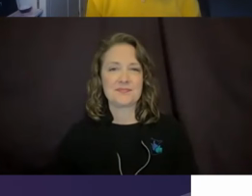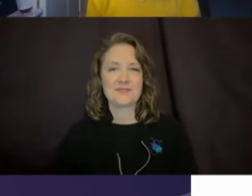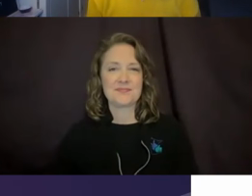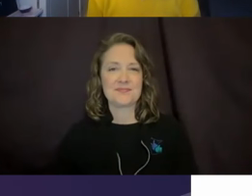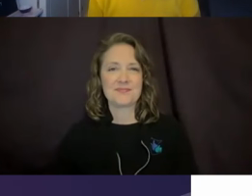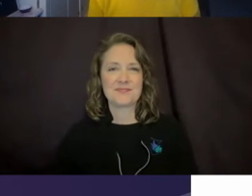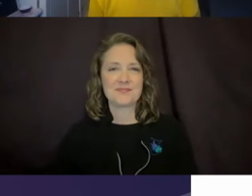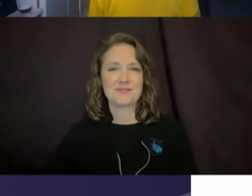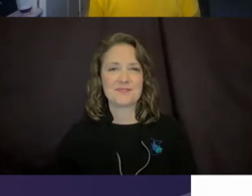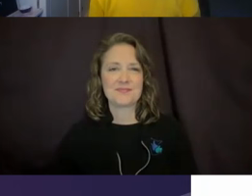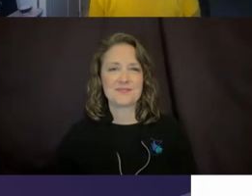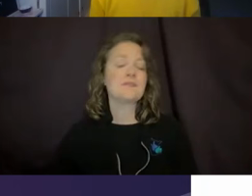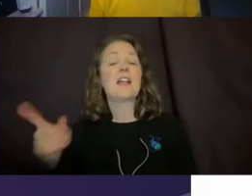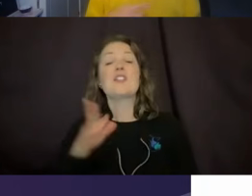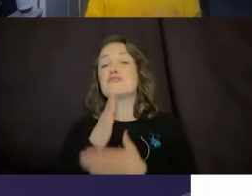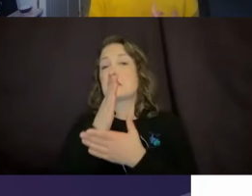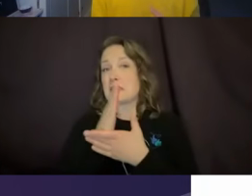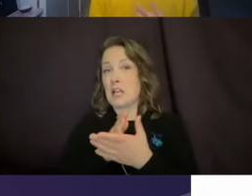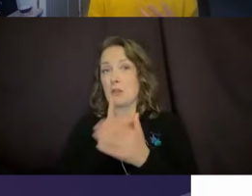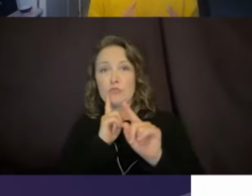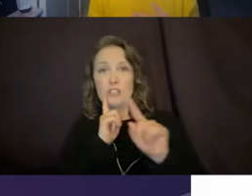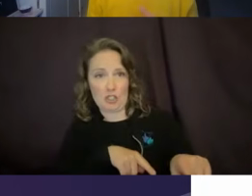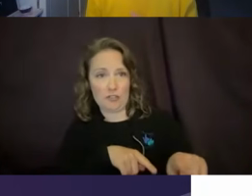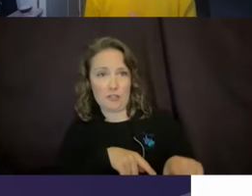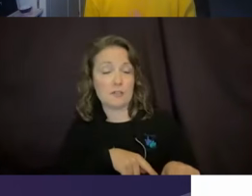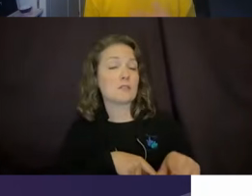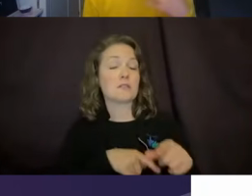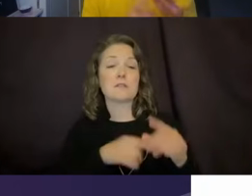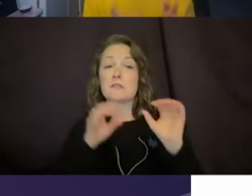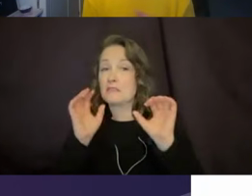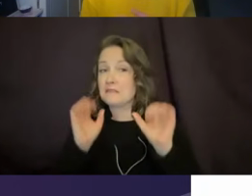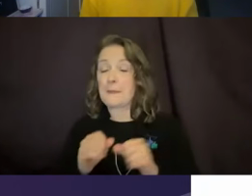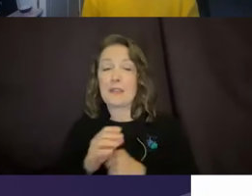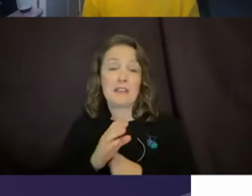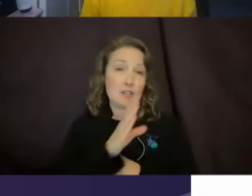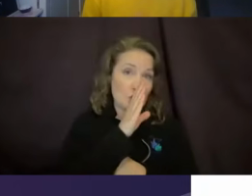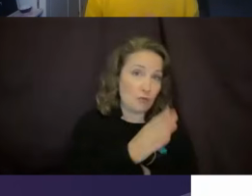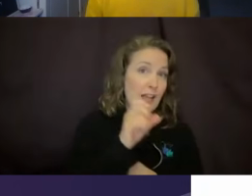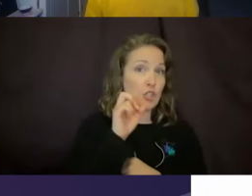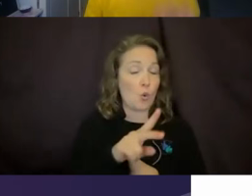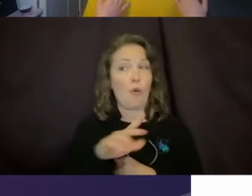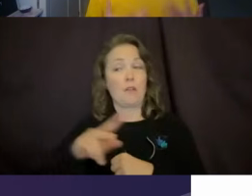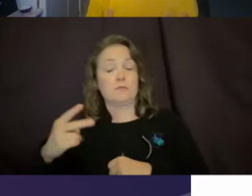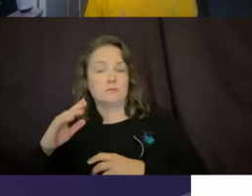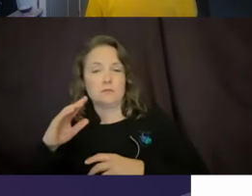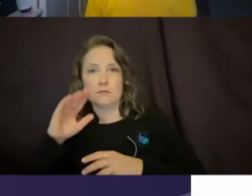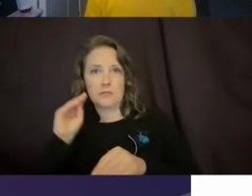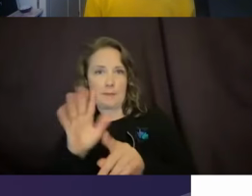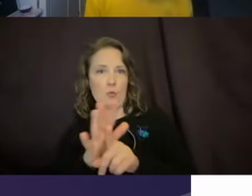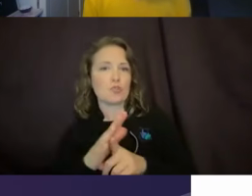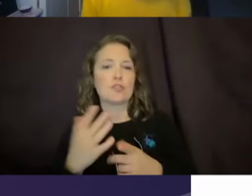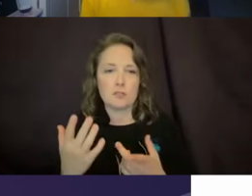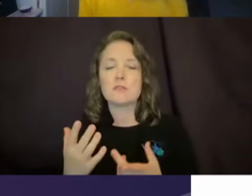abuse. So this can be reactions to that direct exposure, indirect exposure, any of those different forms. Children can have